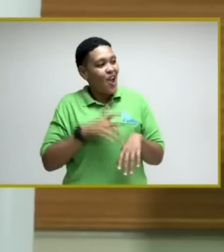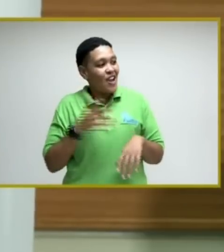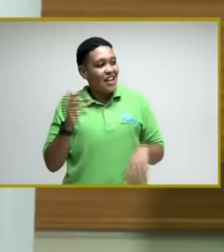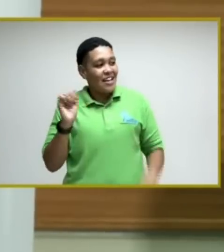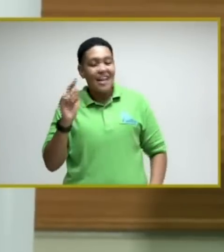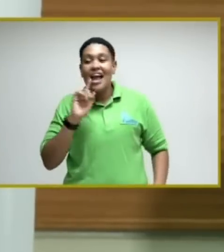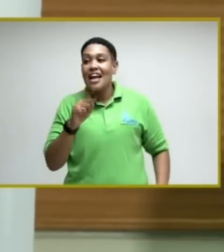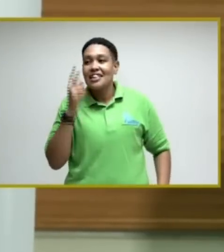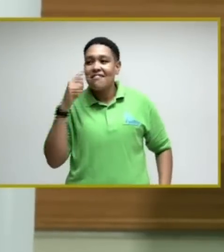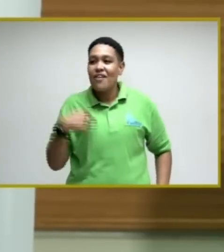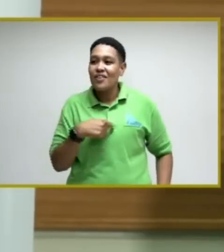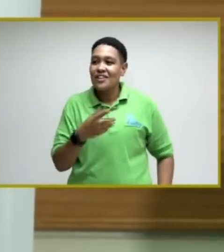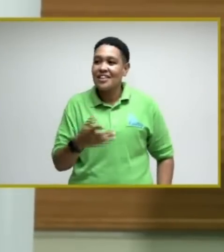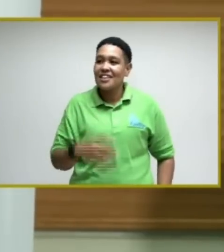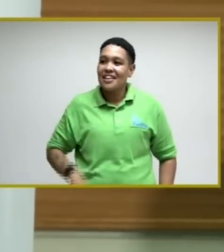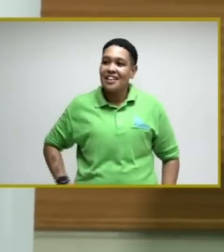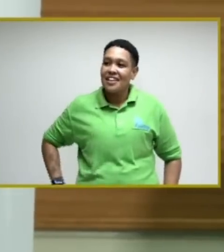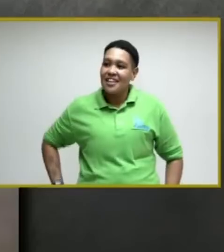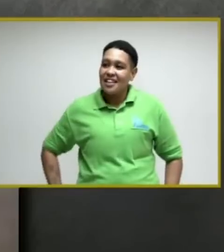answer that question for us, please? Thank you.